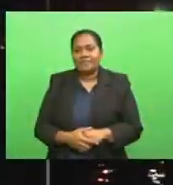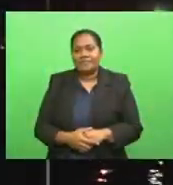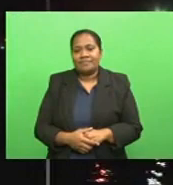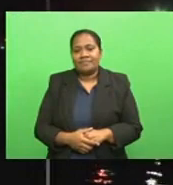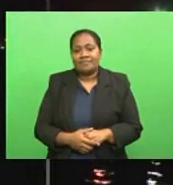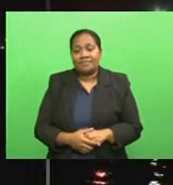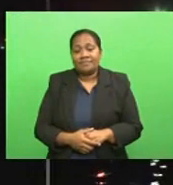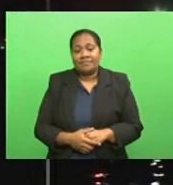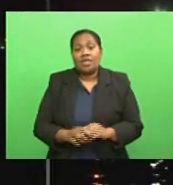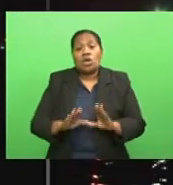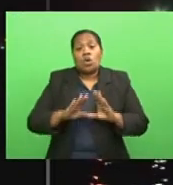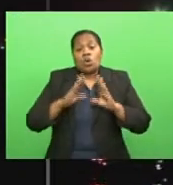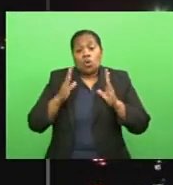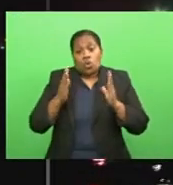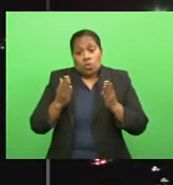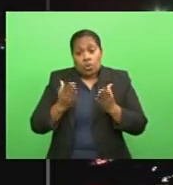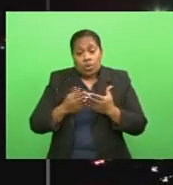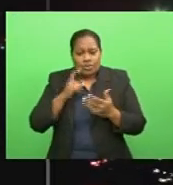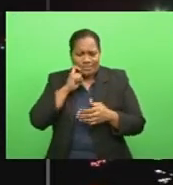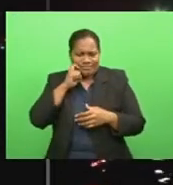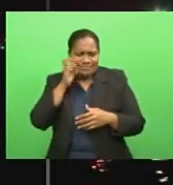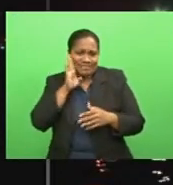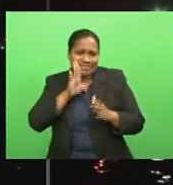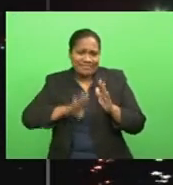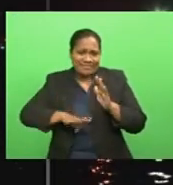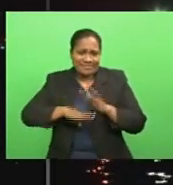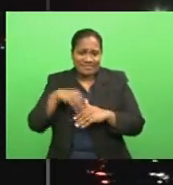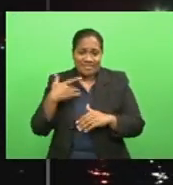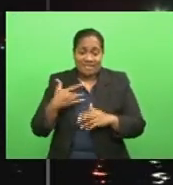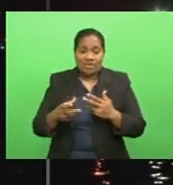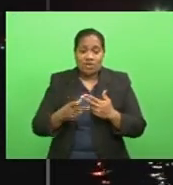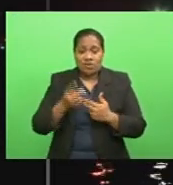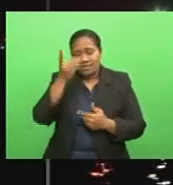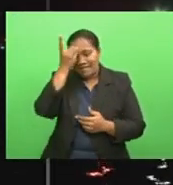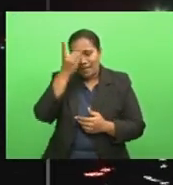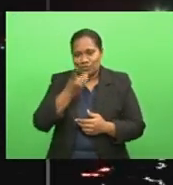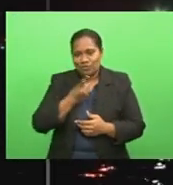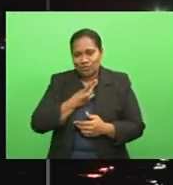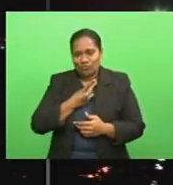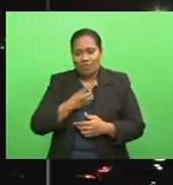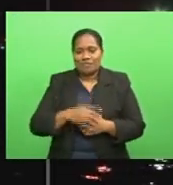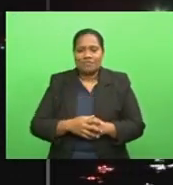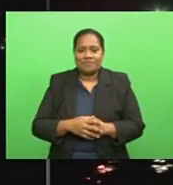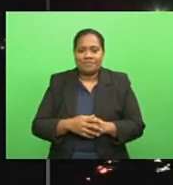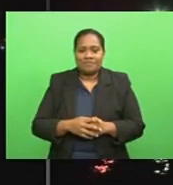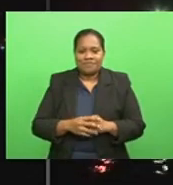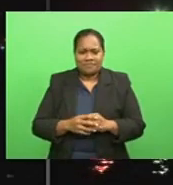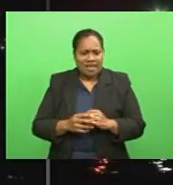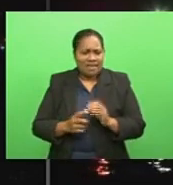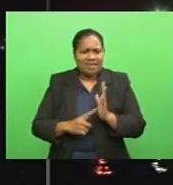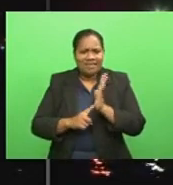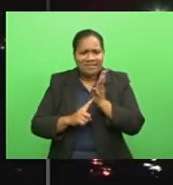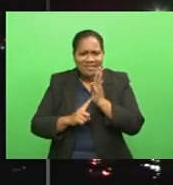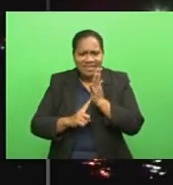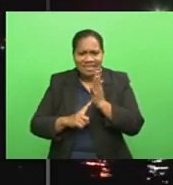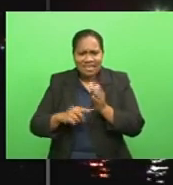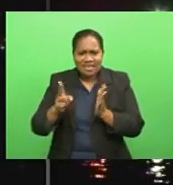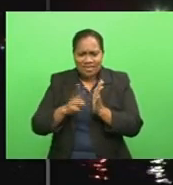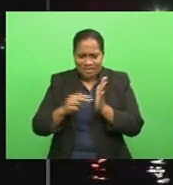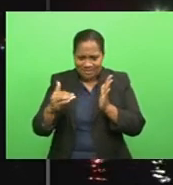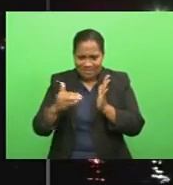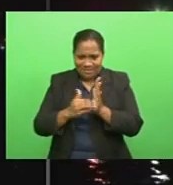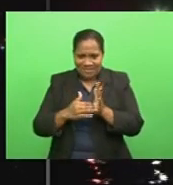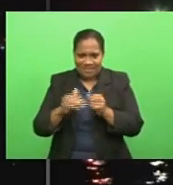In the world of the weird and the wonderful, living with Down syndrome, a candle maker of New Zealand has made great strides in her